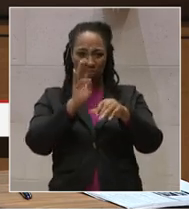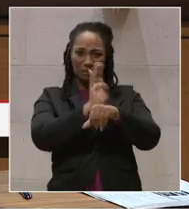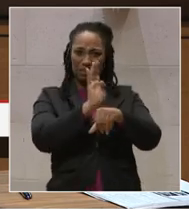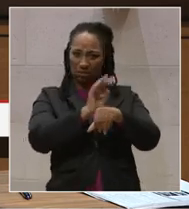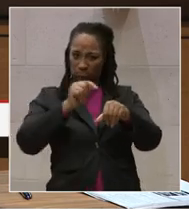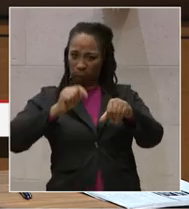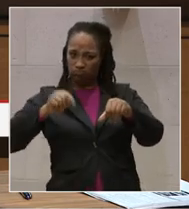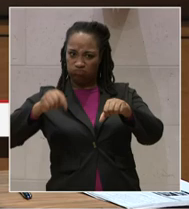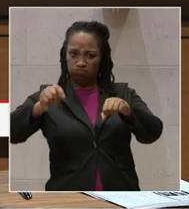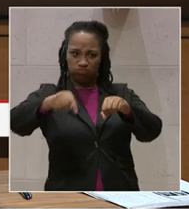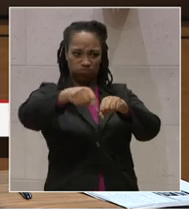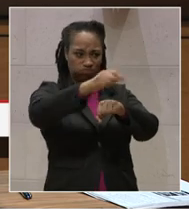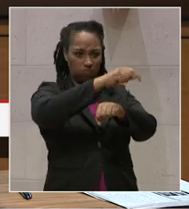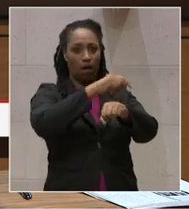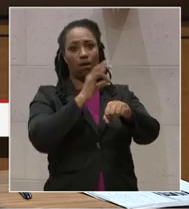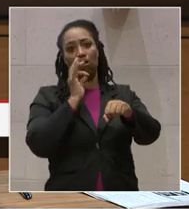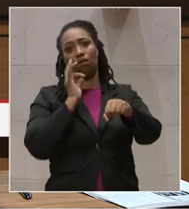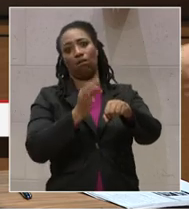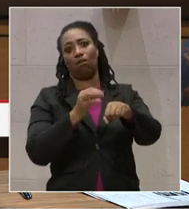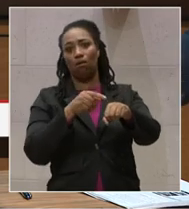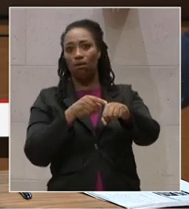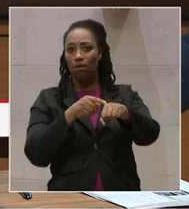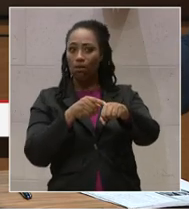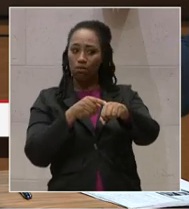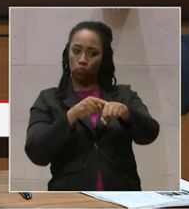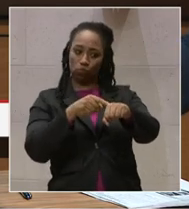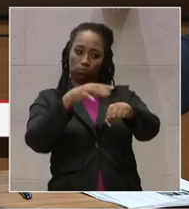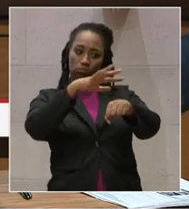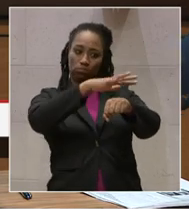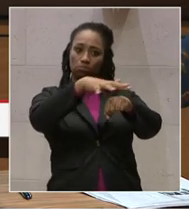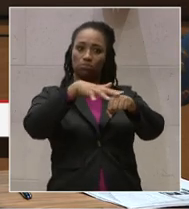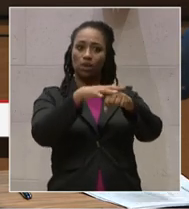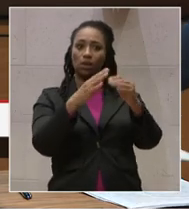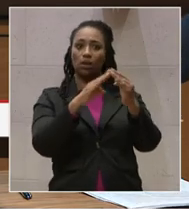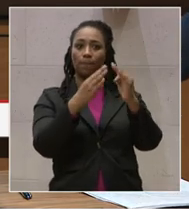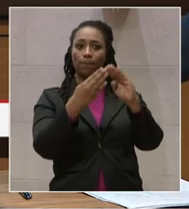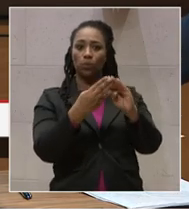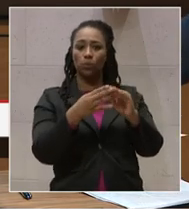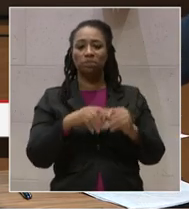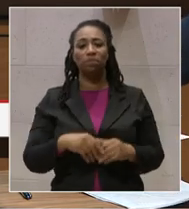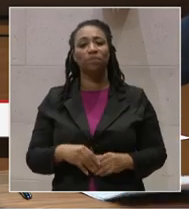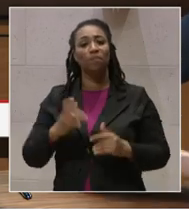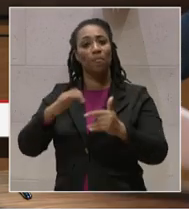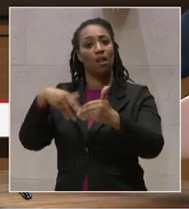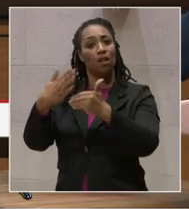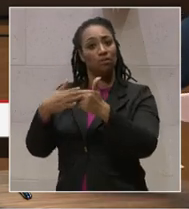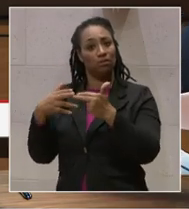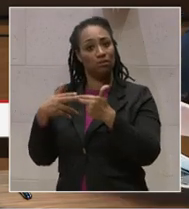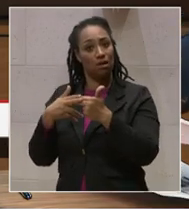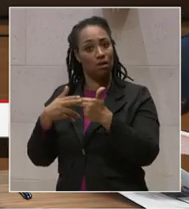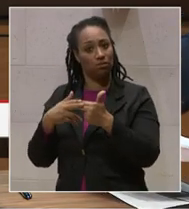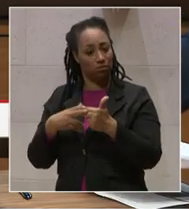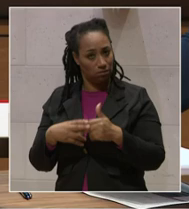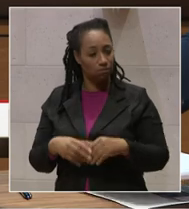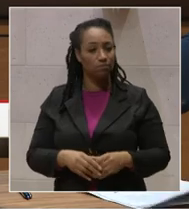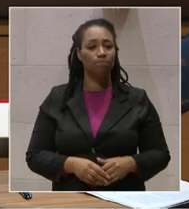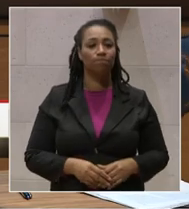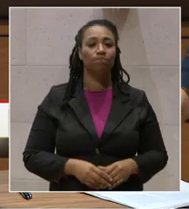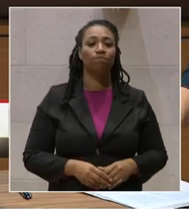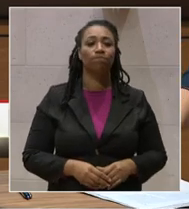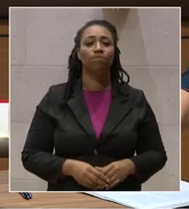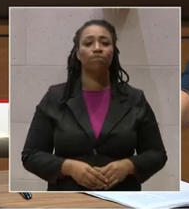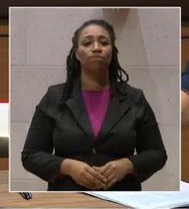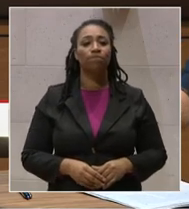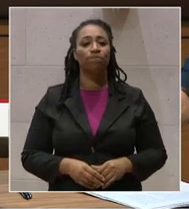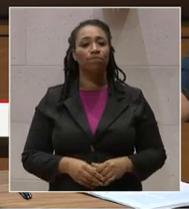The qualified allocation plan and our consolidated RFP requirements reflect our strategies and priorities,